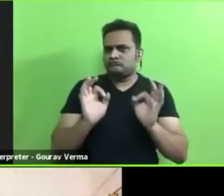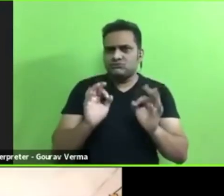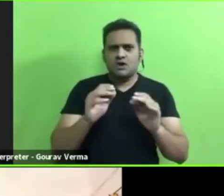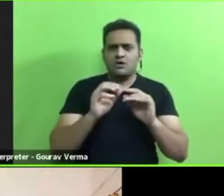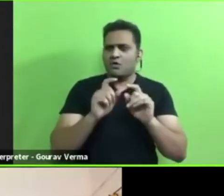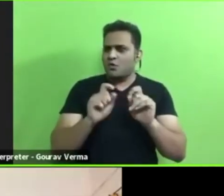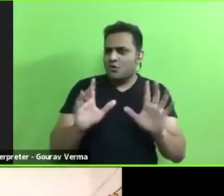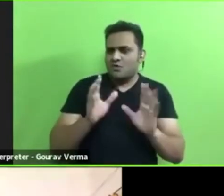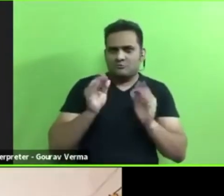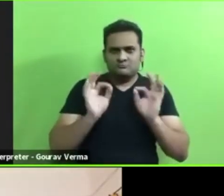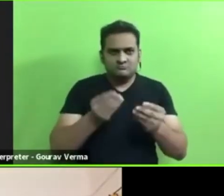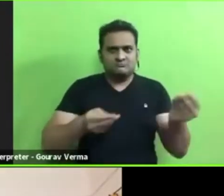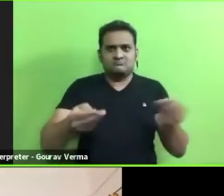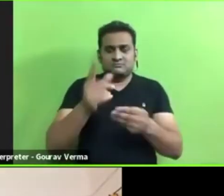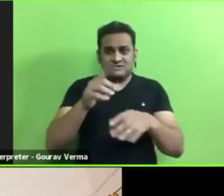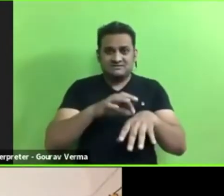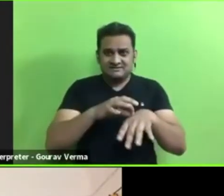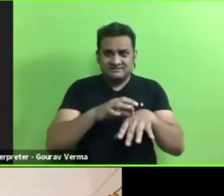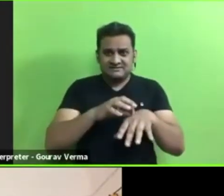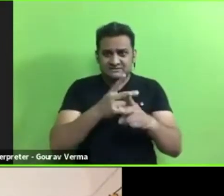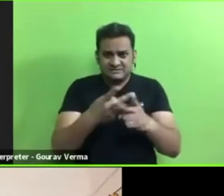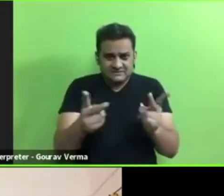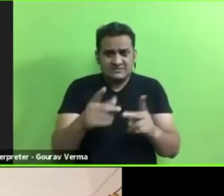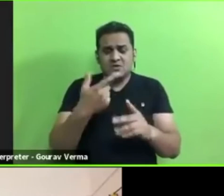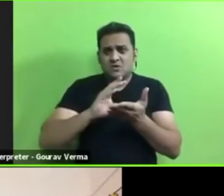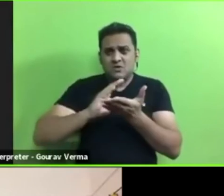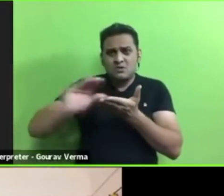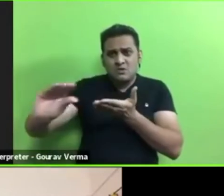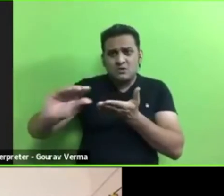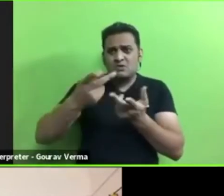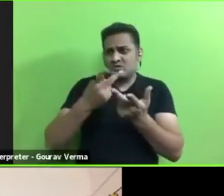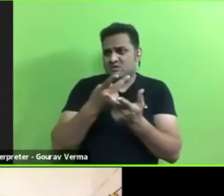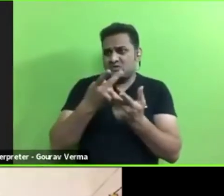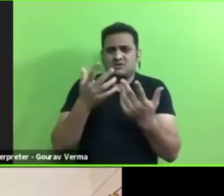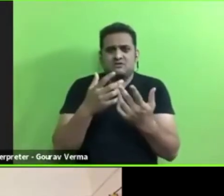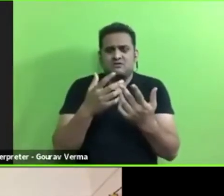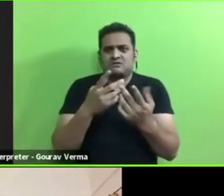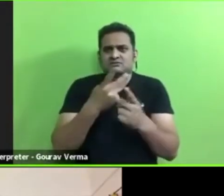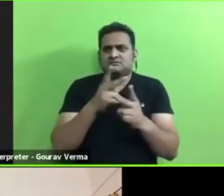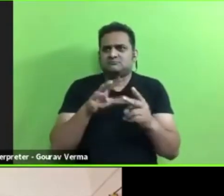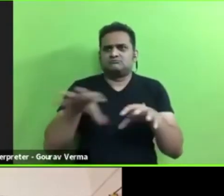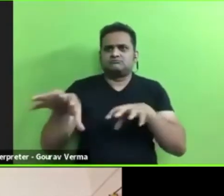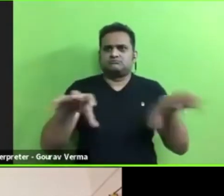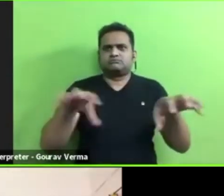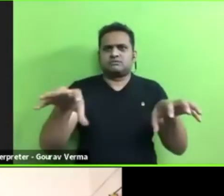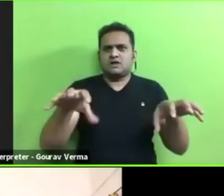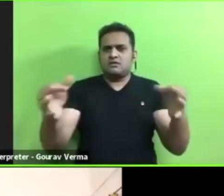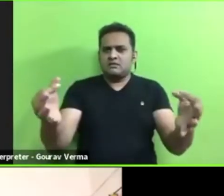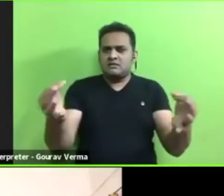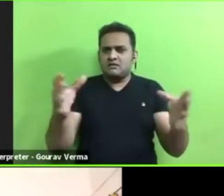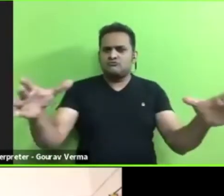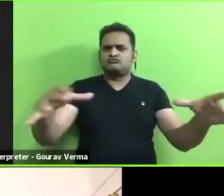and what is ethnic and rural and rough becomes a polished diamond. So